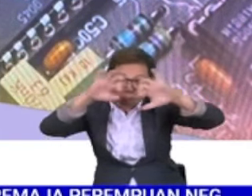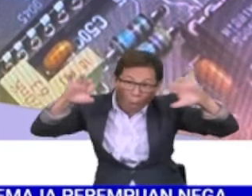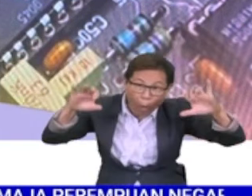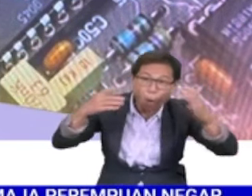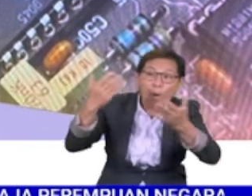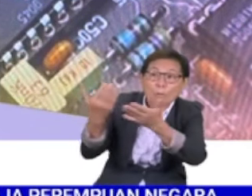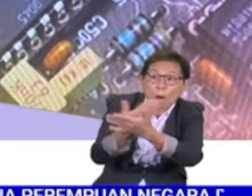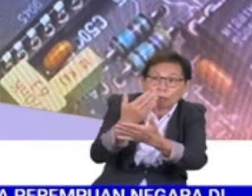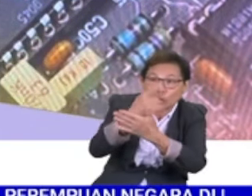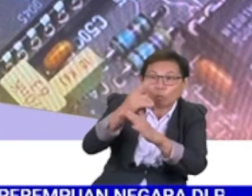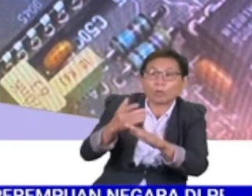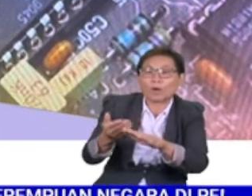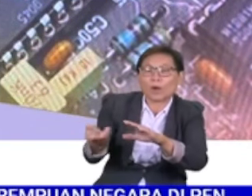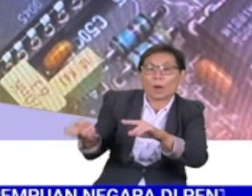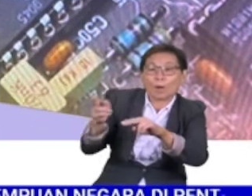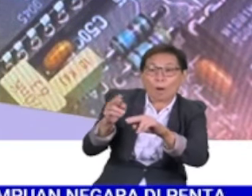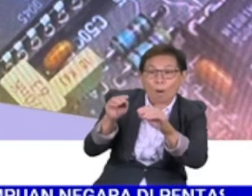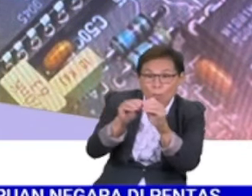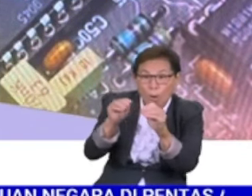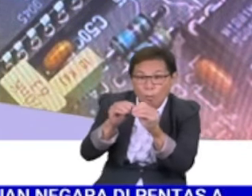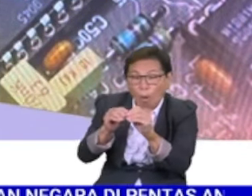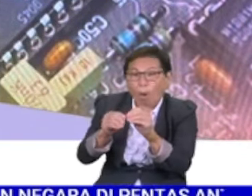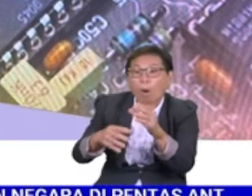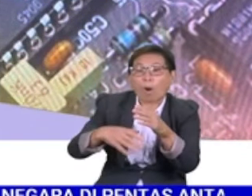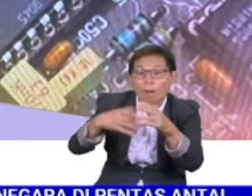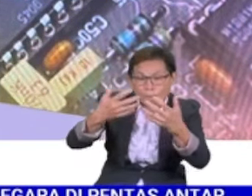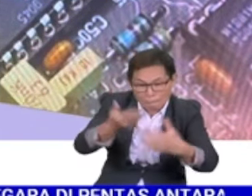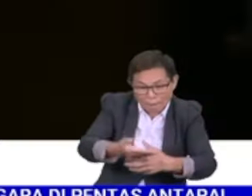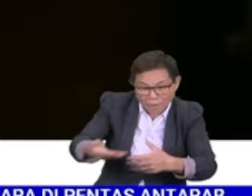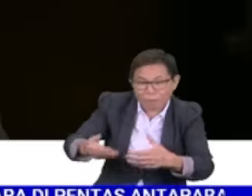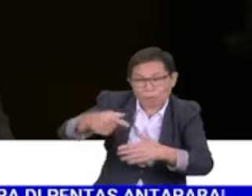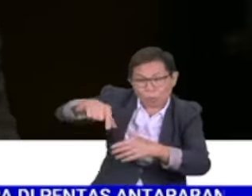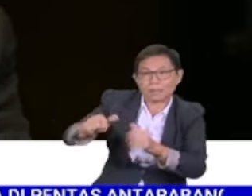yang boleh meningkatkan pengeluaran produk berkualiti.